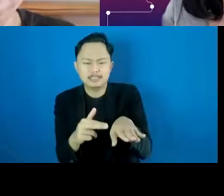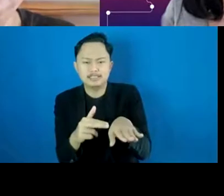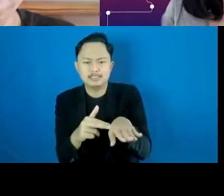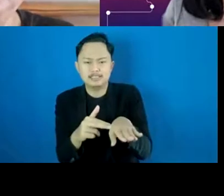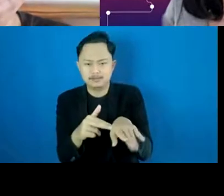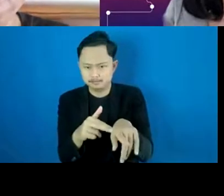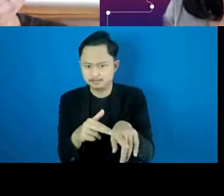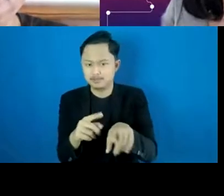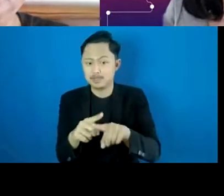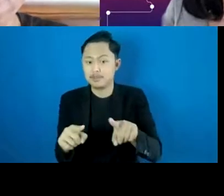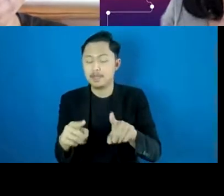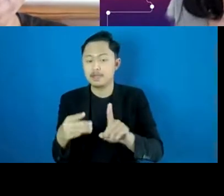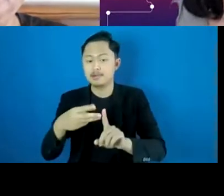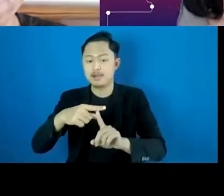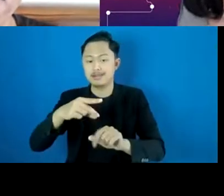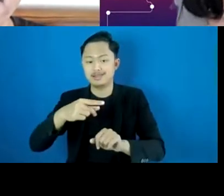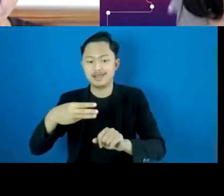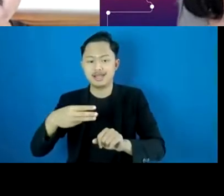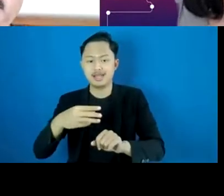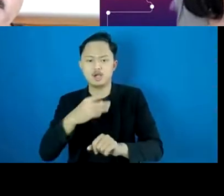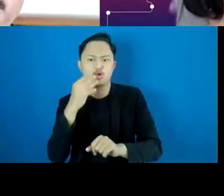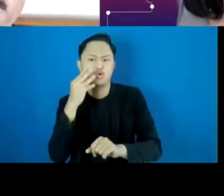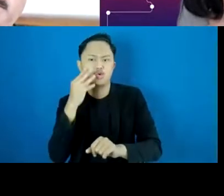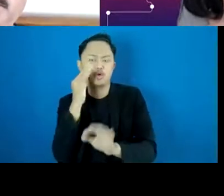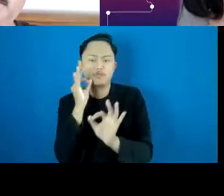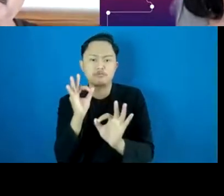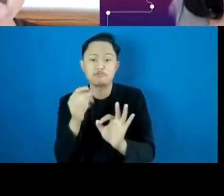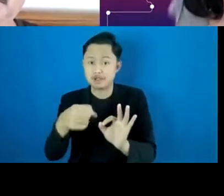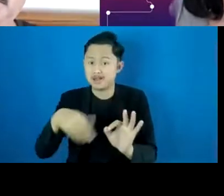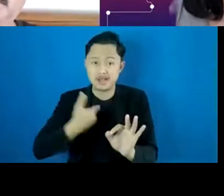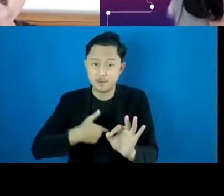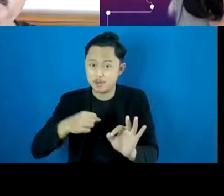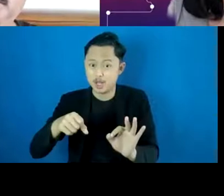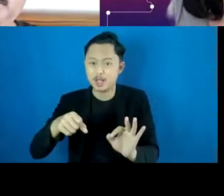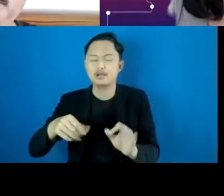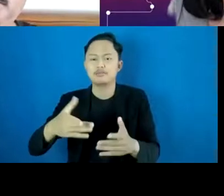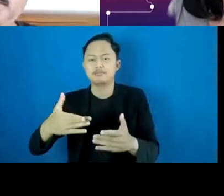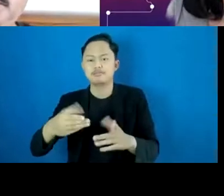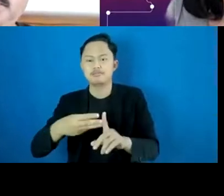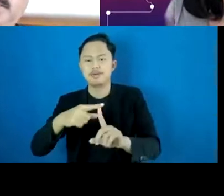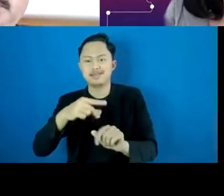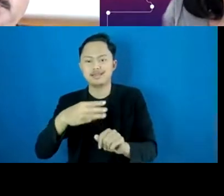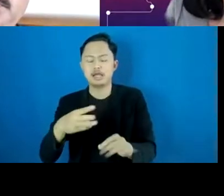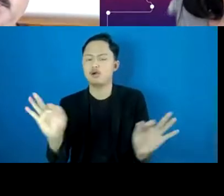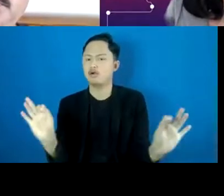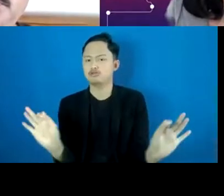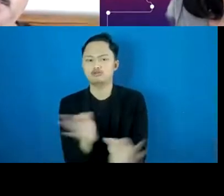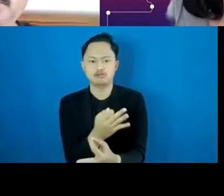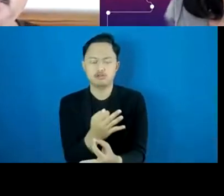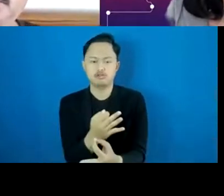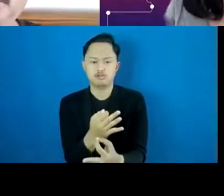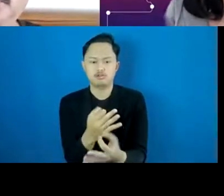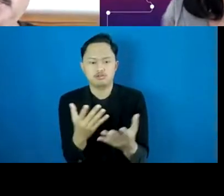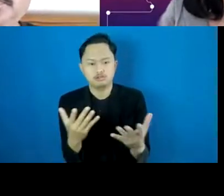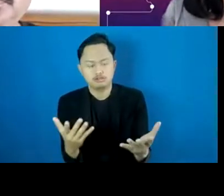not want your batteries to drain down all the way and then charge all the way up. It takes more time. It actually generates more